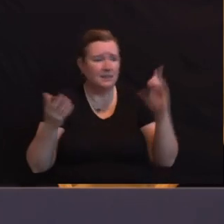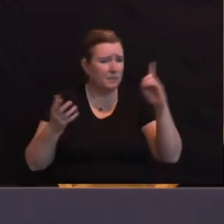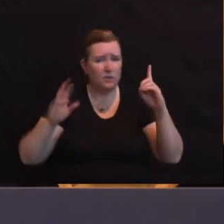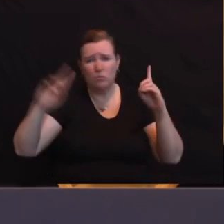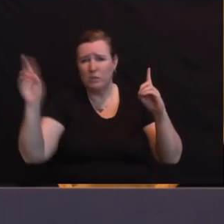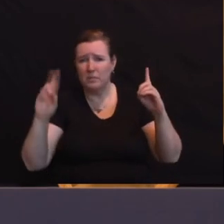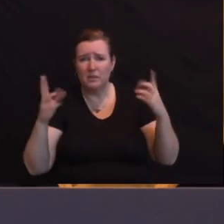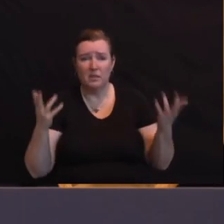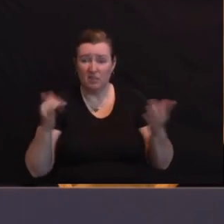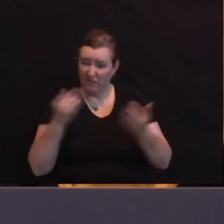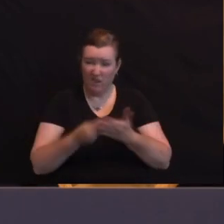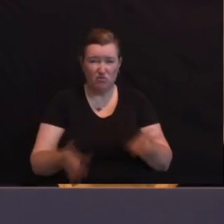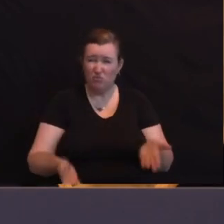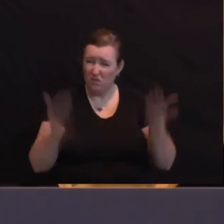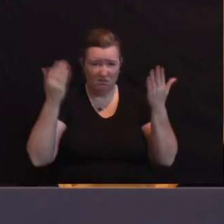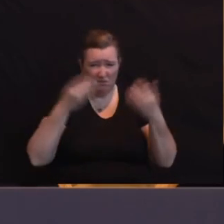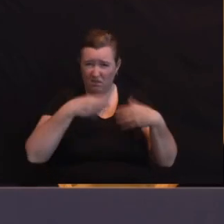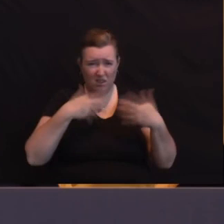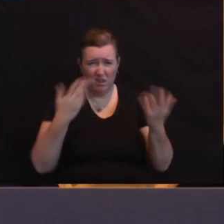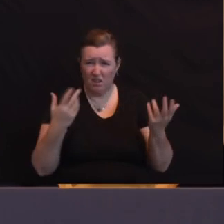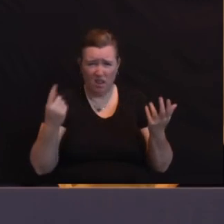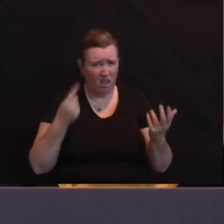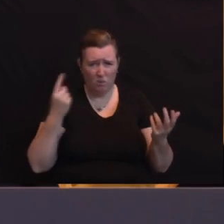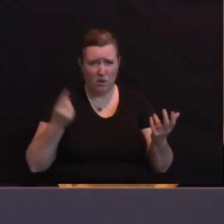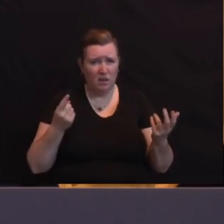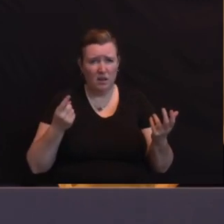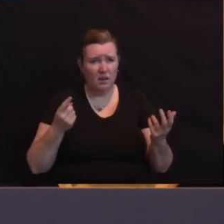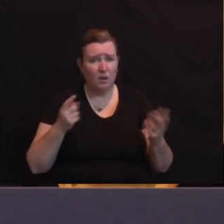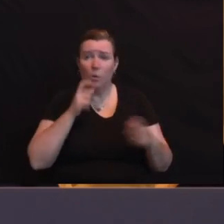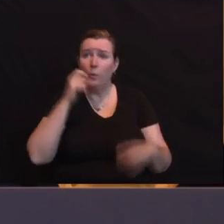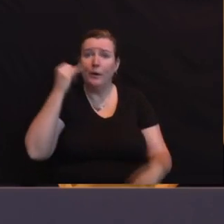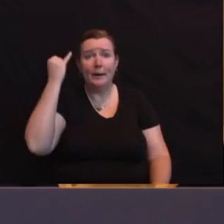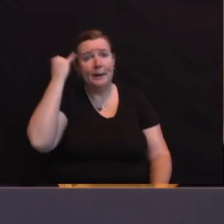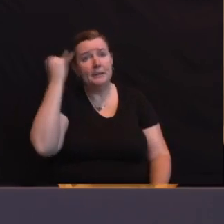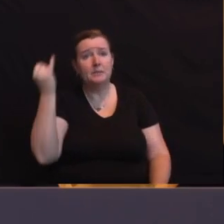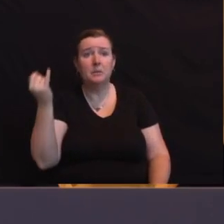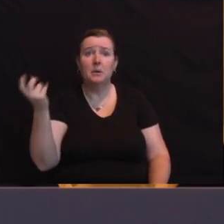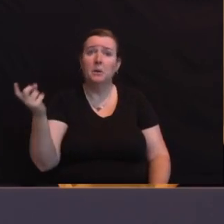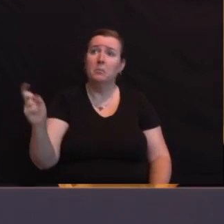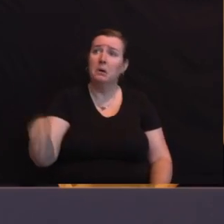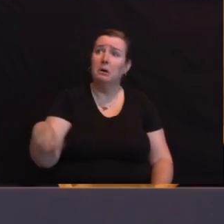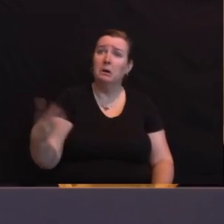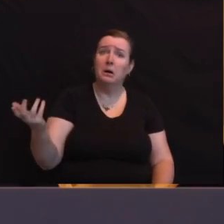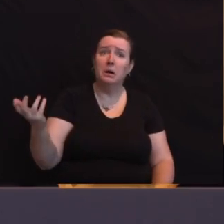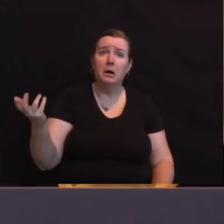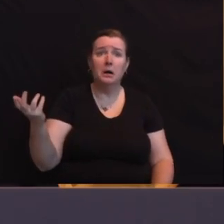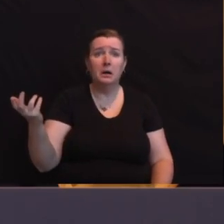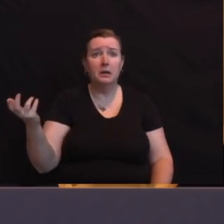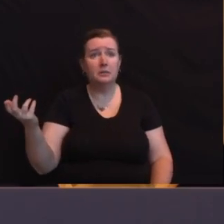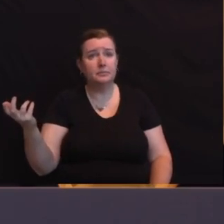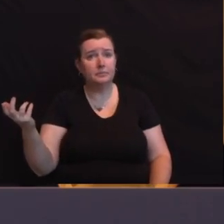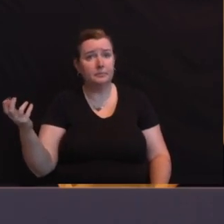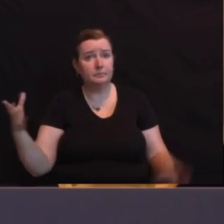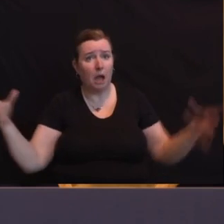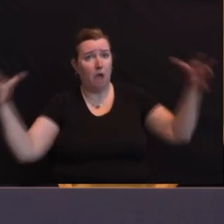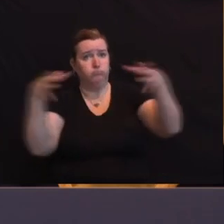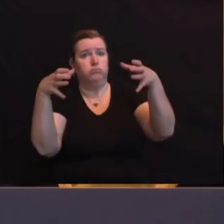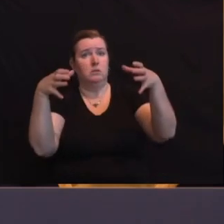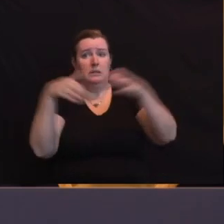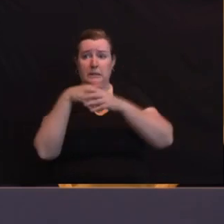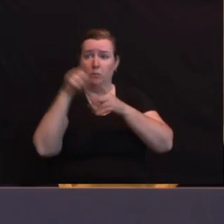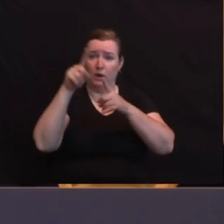way it is these days. I don't know who was thinking what, that they actually had gone ahead with that trip. I can't speak to when the